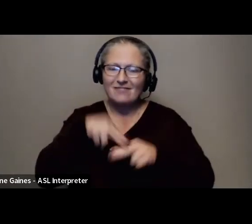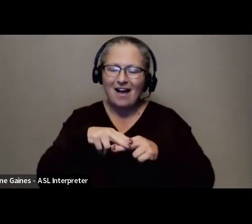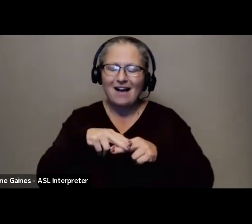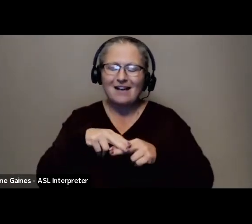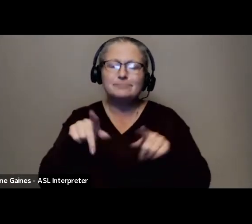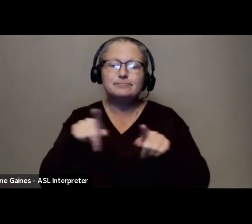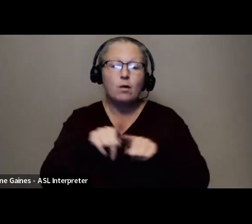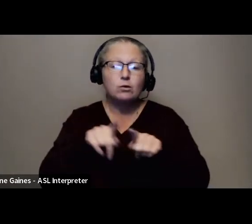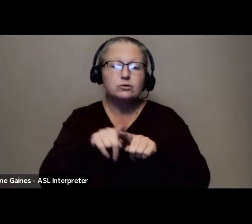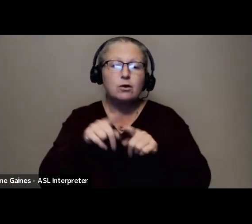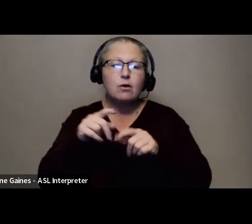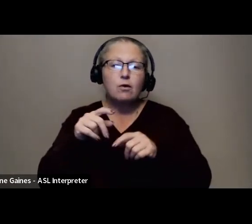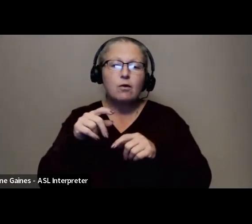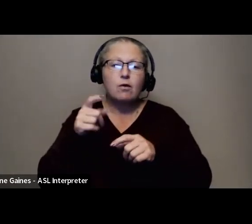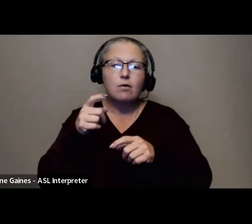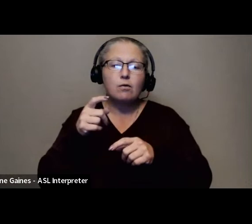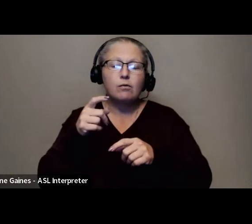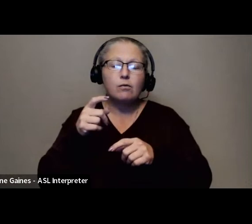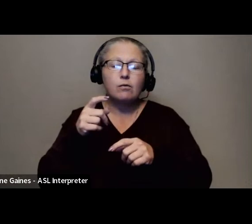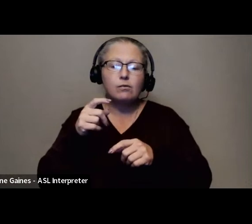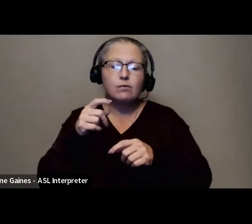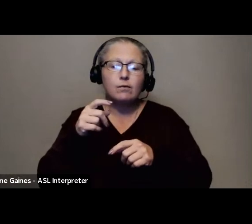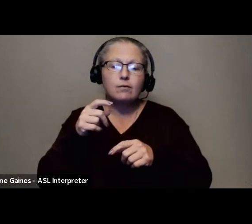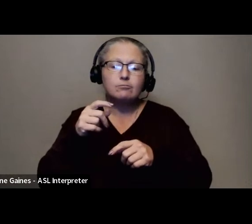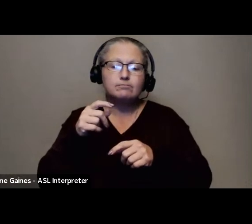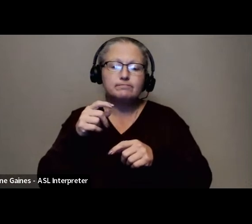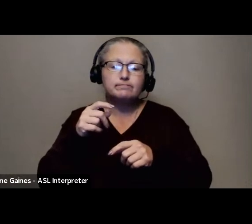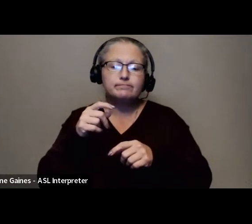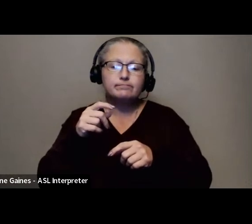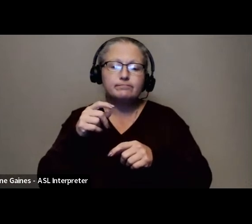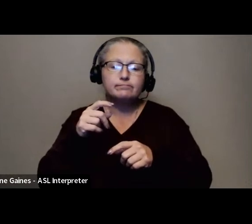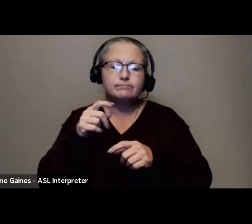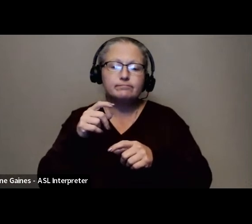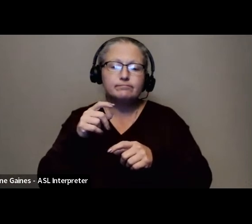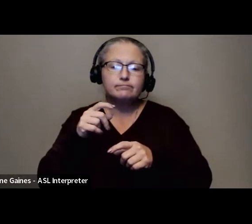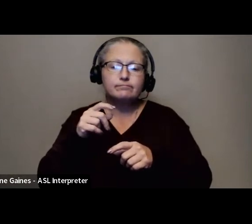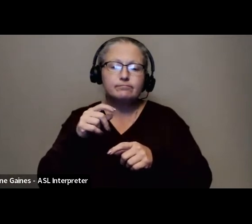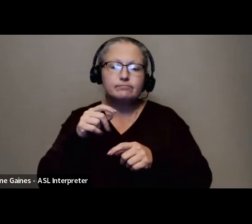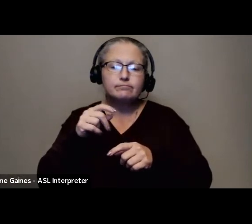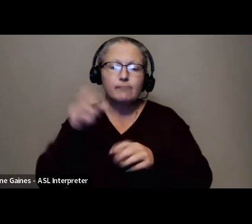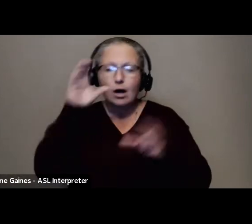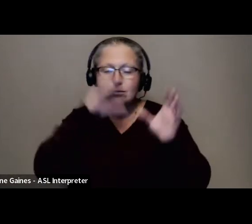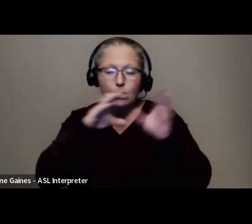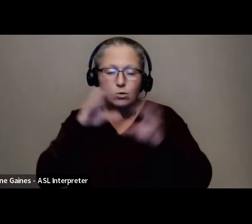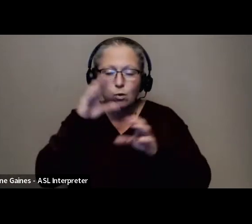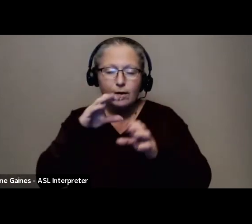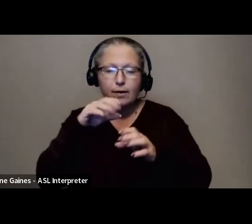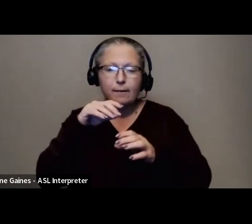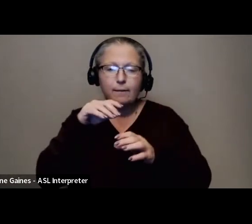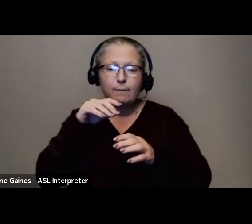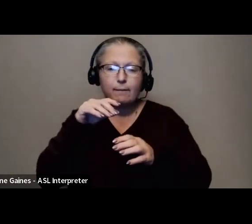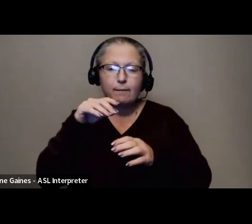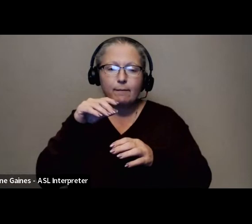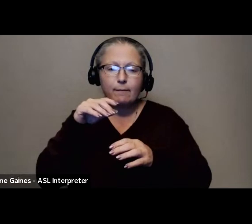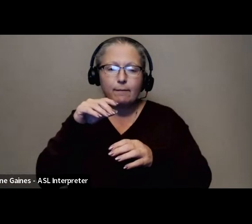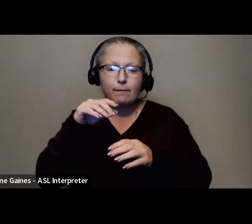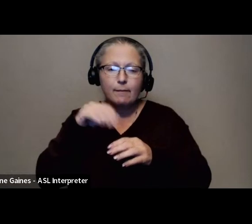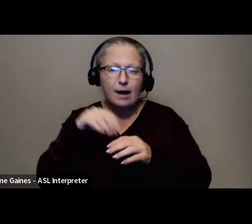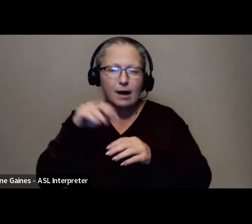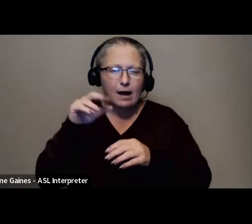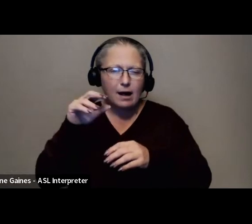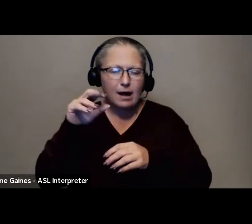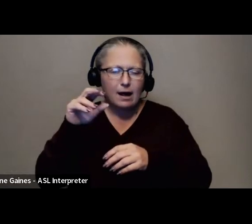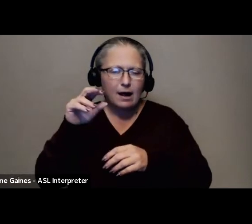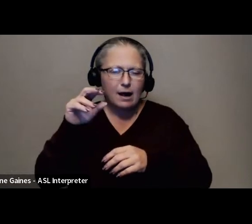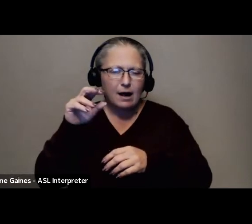we also managed to get into the Exploratorium over in SF, and that was really, really fun too. And